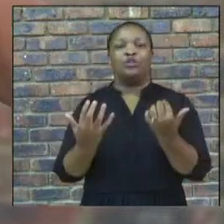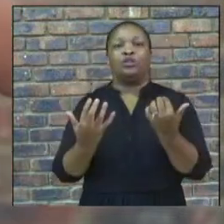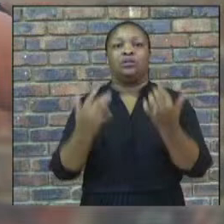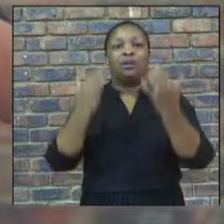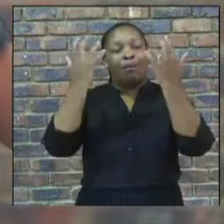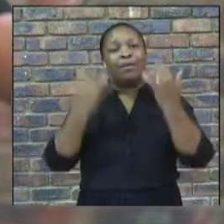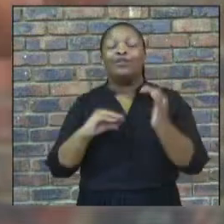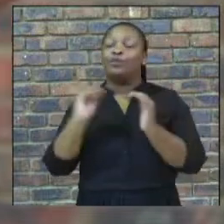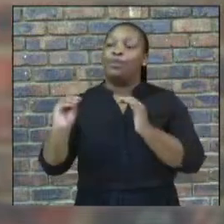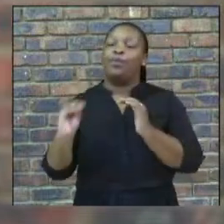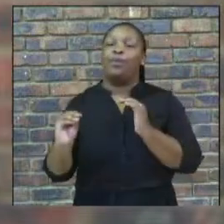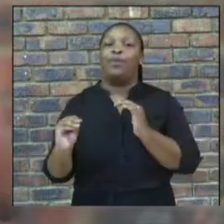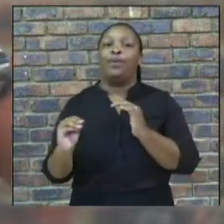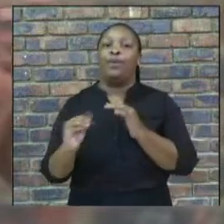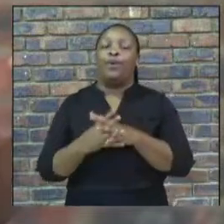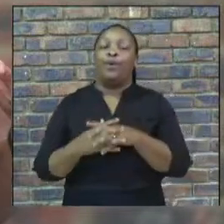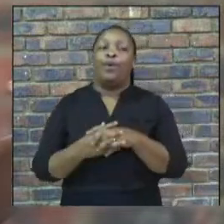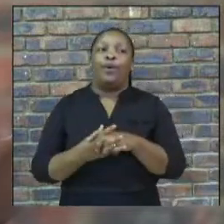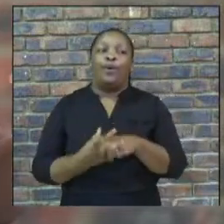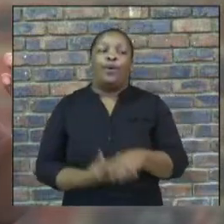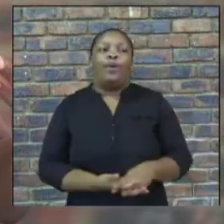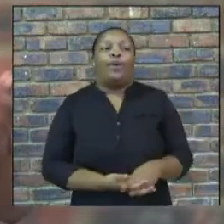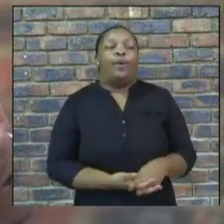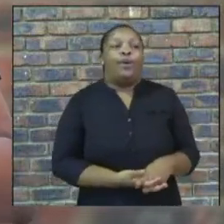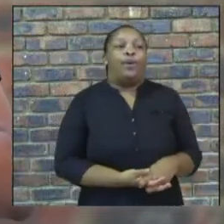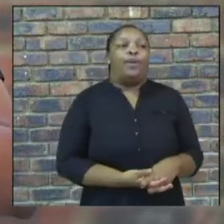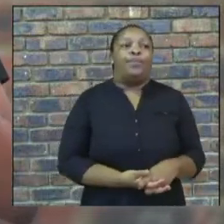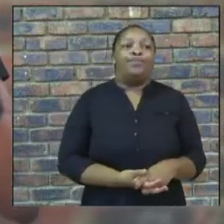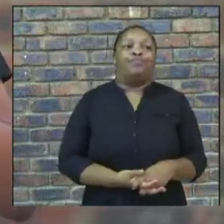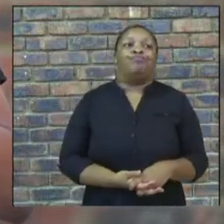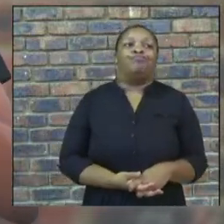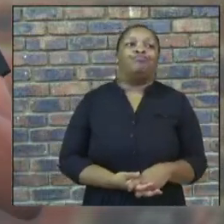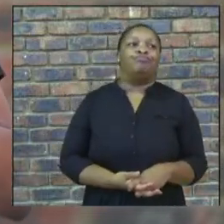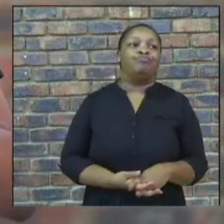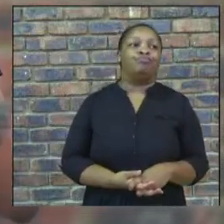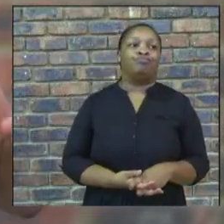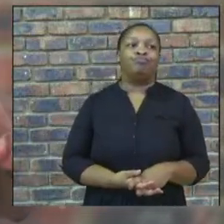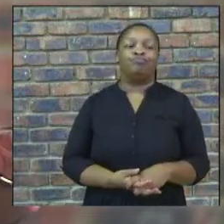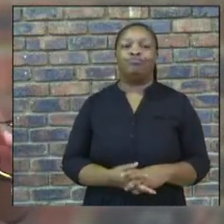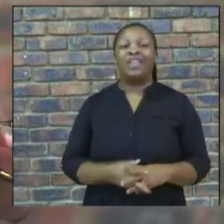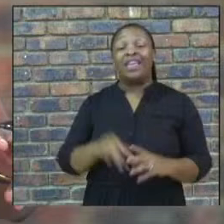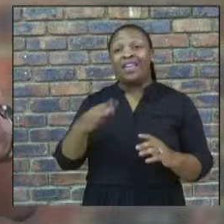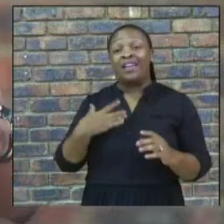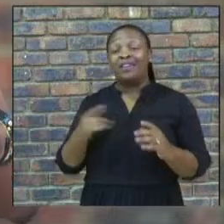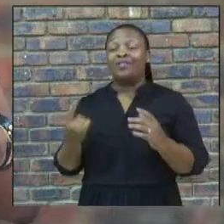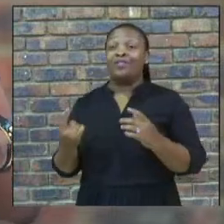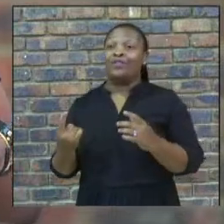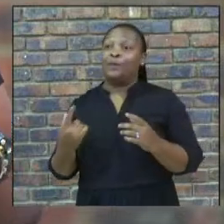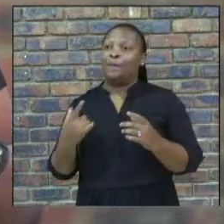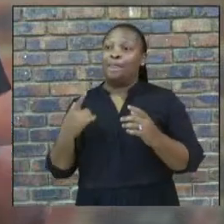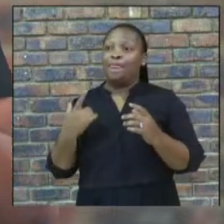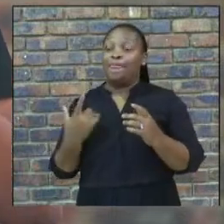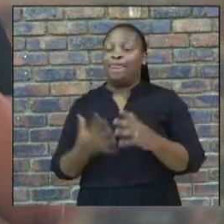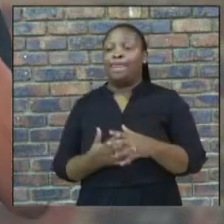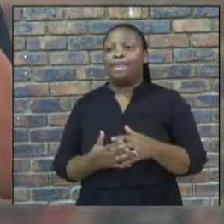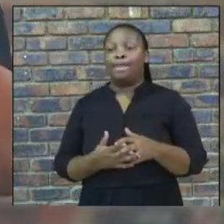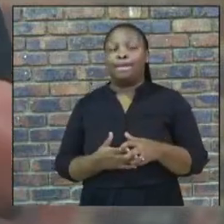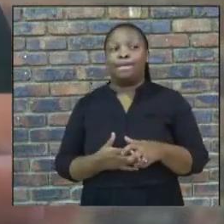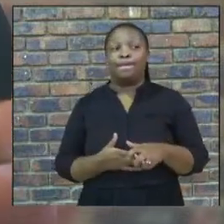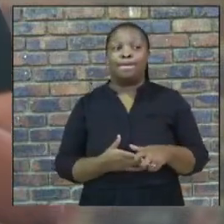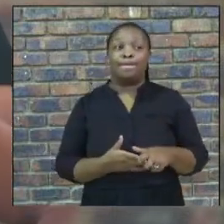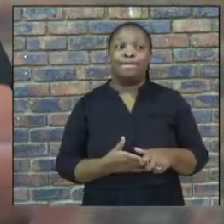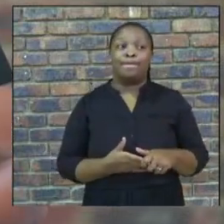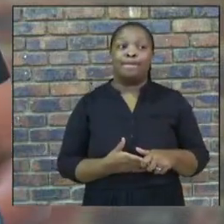represent for the second time." We're never going to pass any law. Again. So we